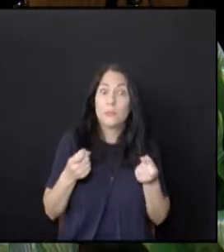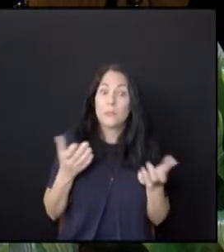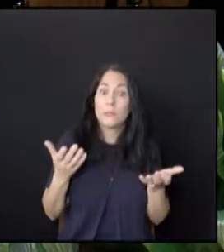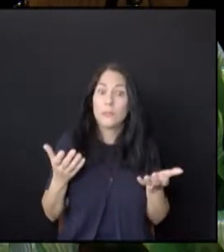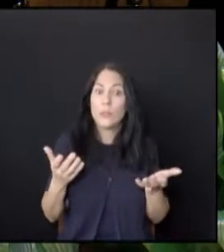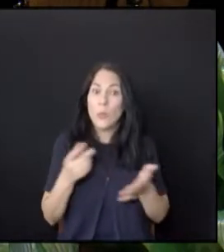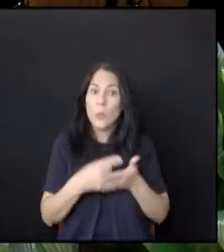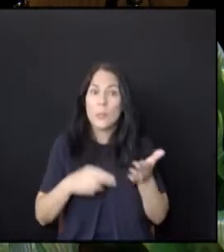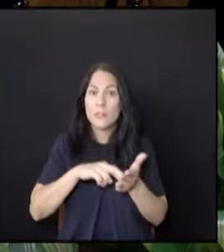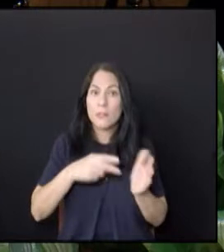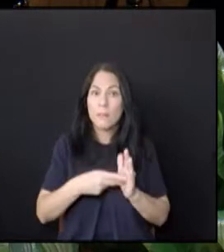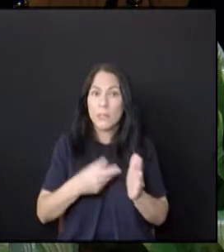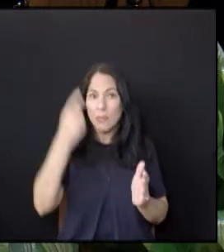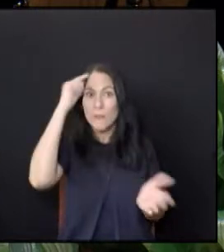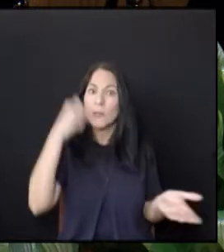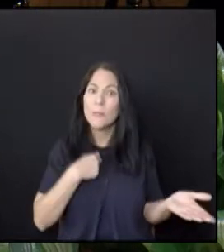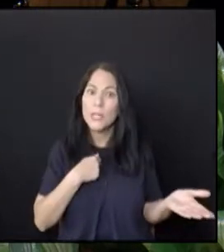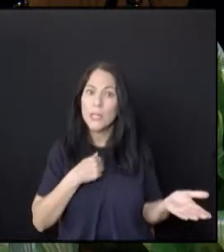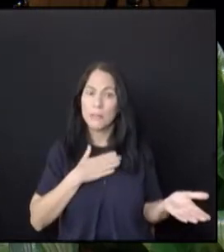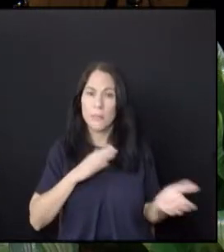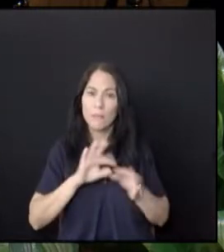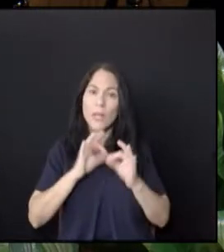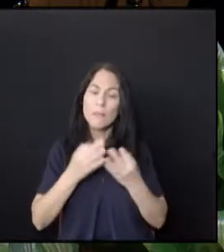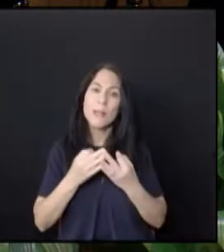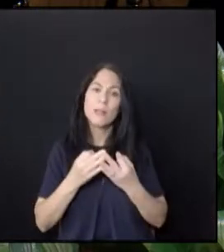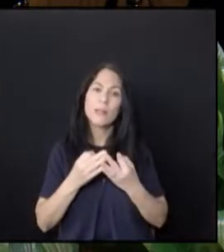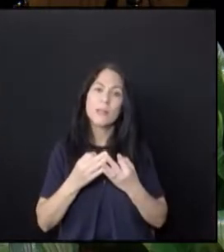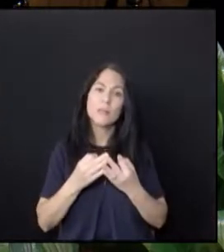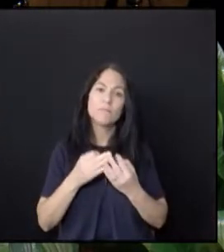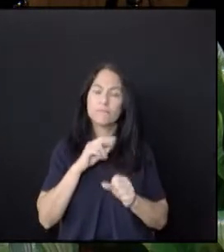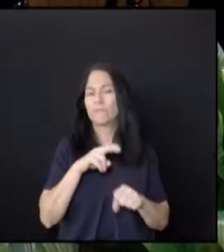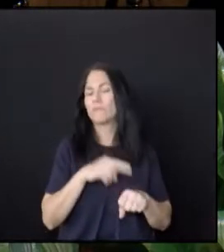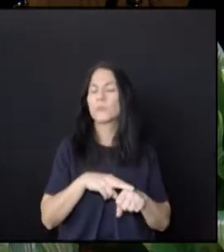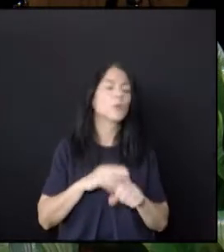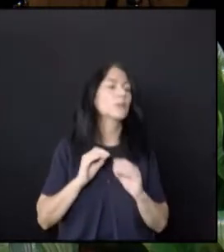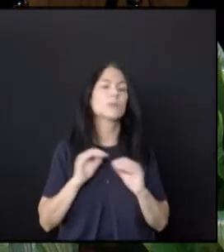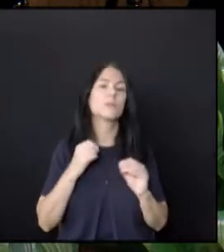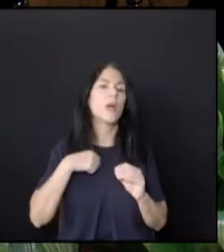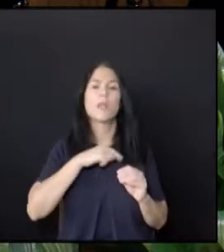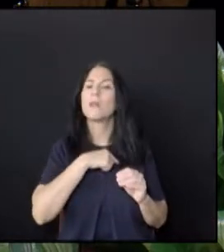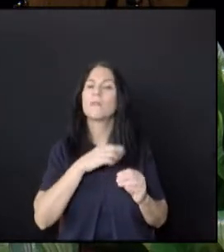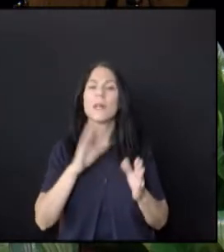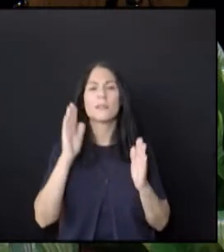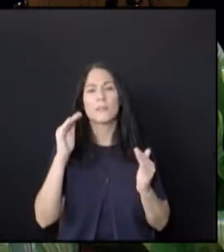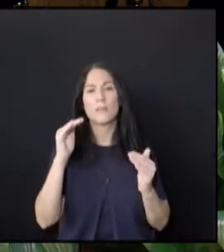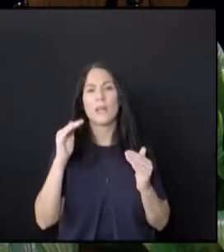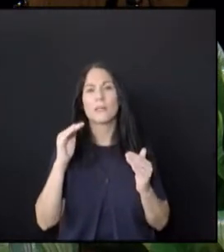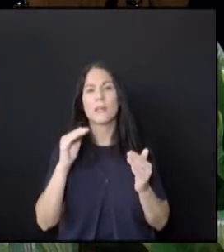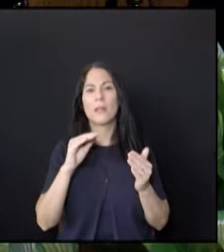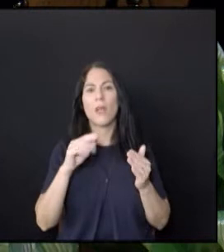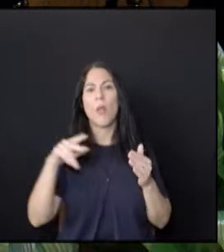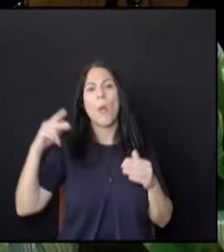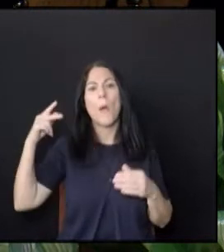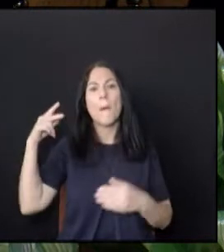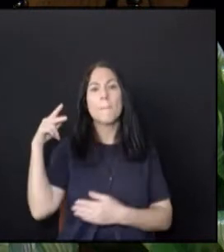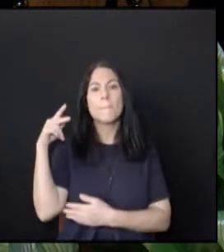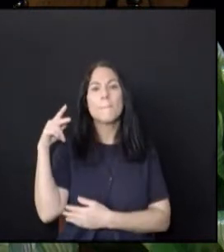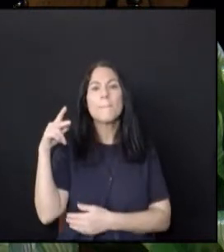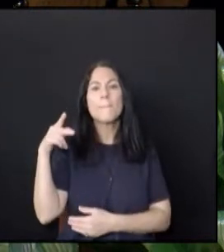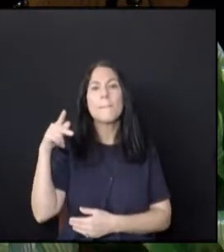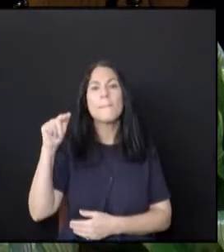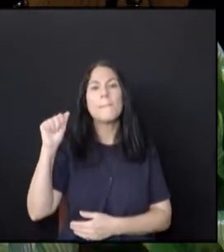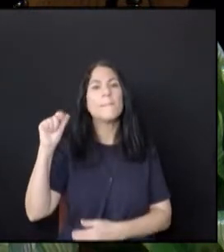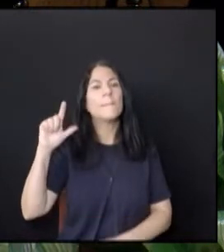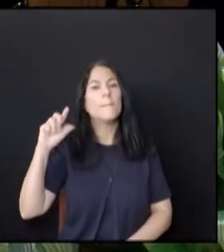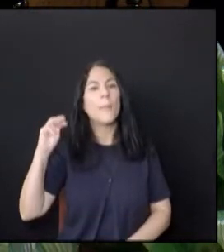family. And of course, as we've already said, none of us expected this Palm Sunday and the rest of Holy Week to